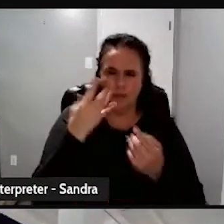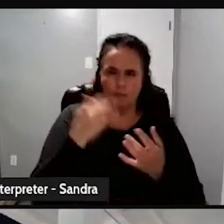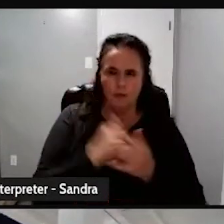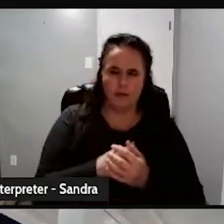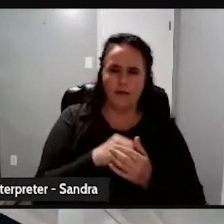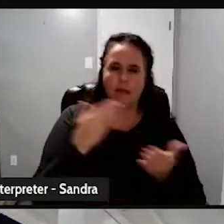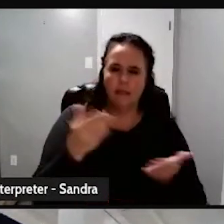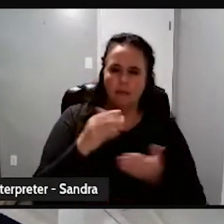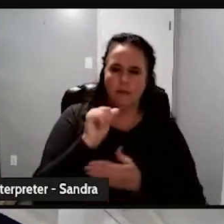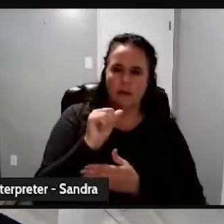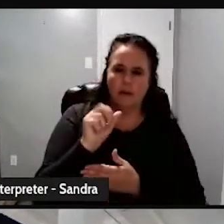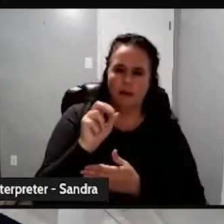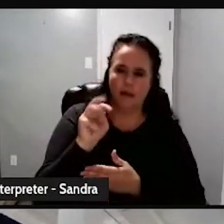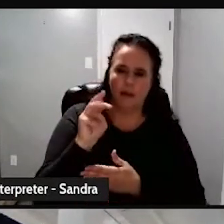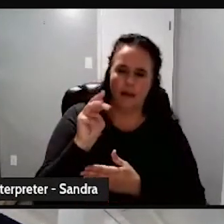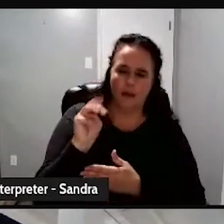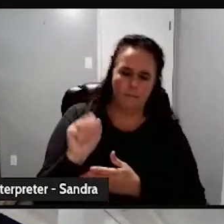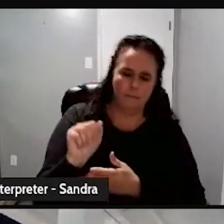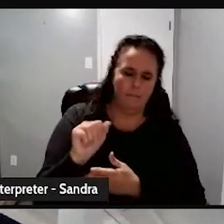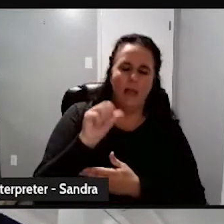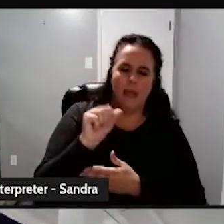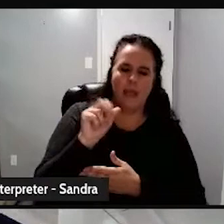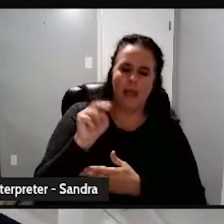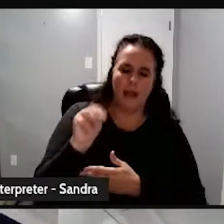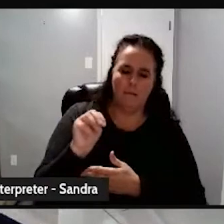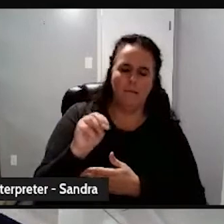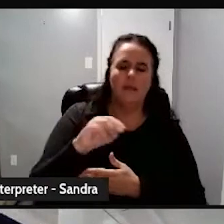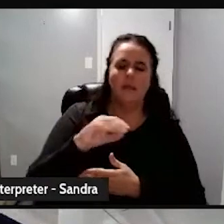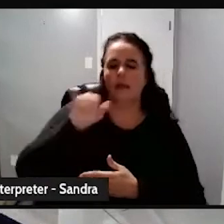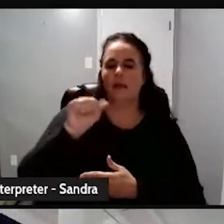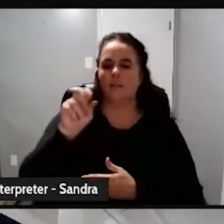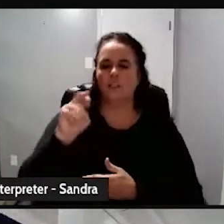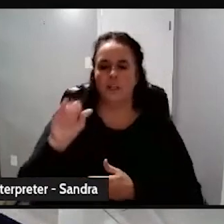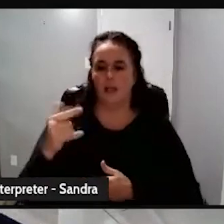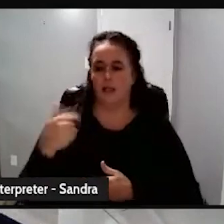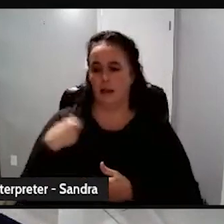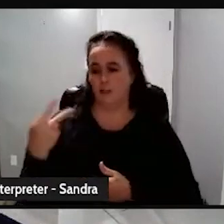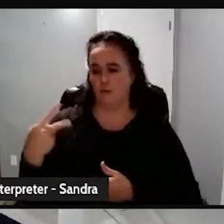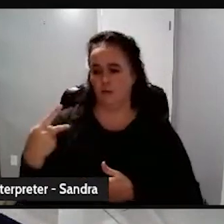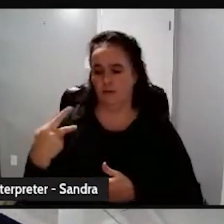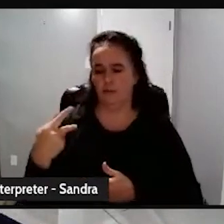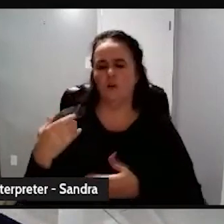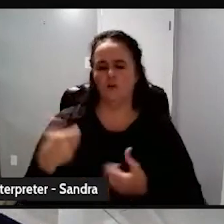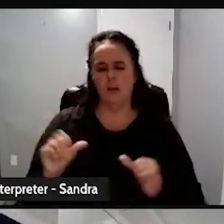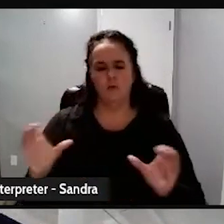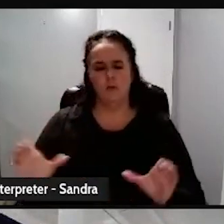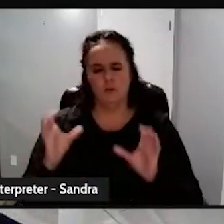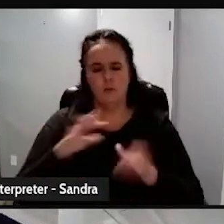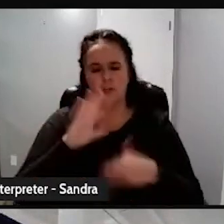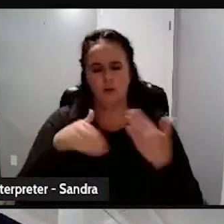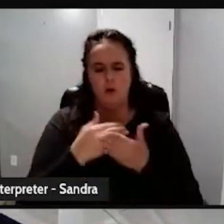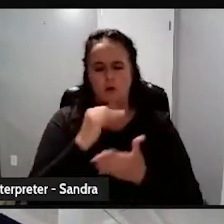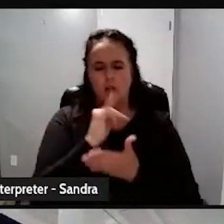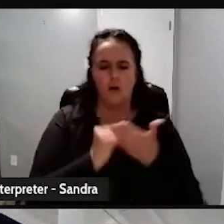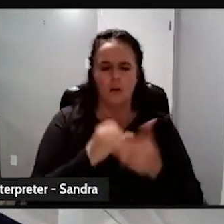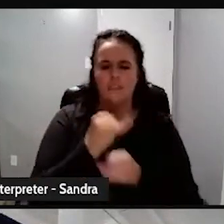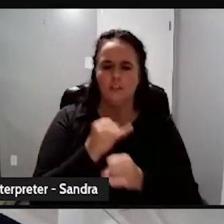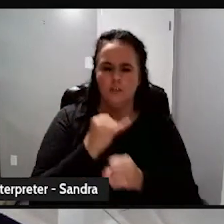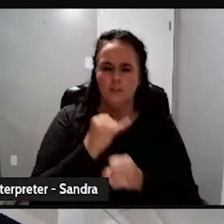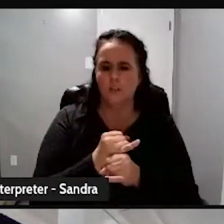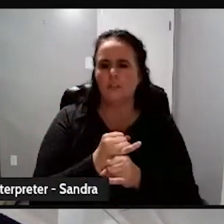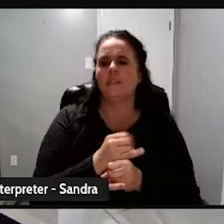AANM, Janelle and I, the executive director, have talked about this. We need to encourage every arts institution to